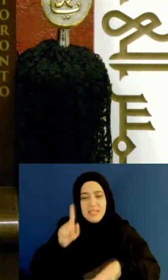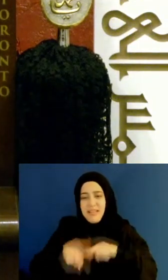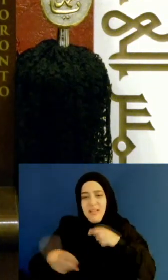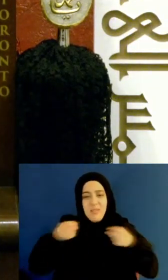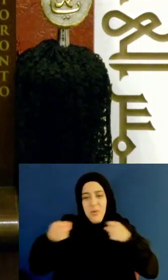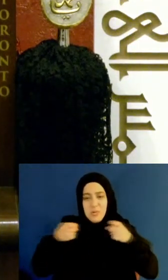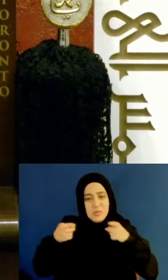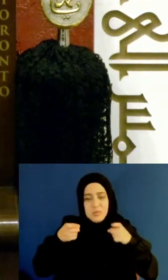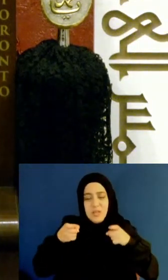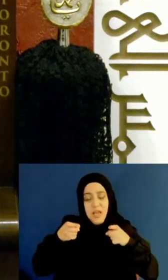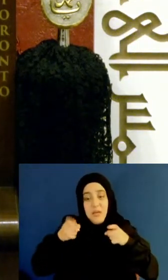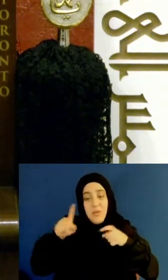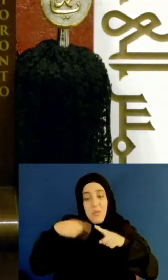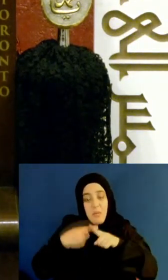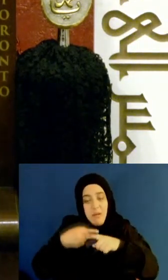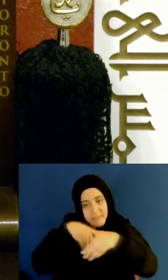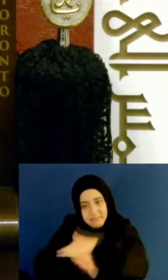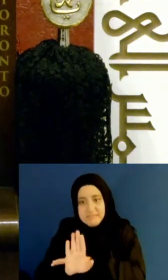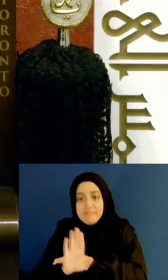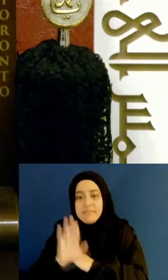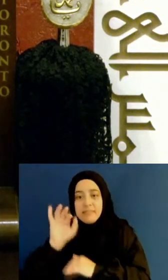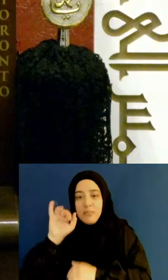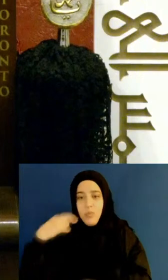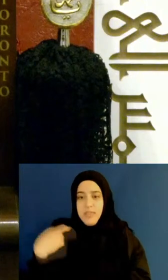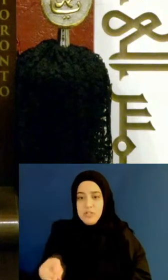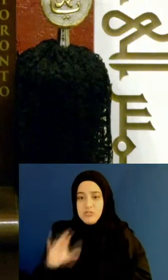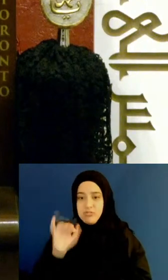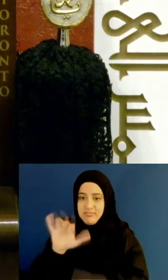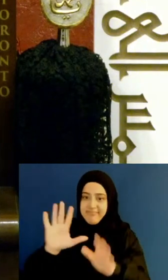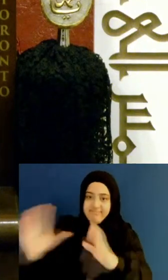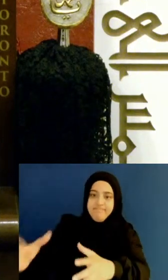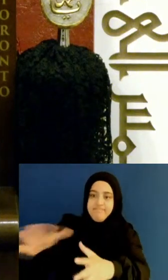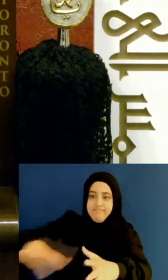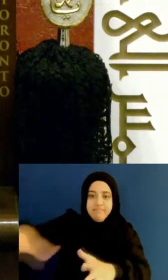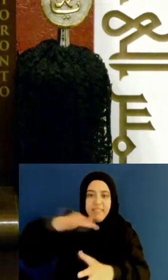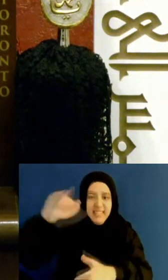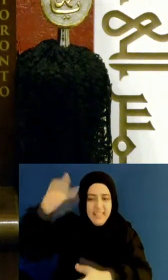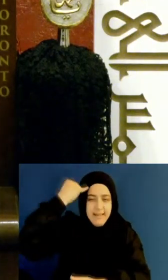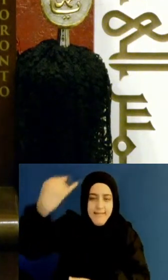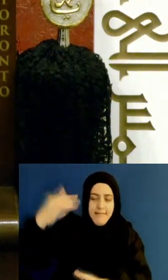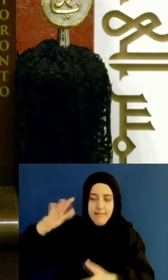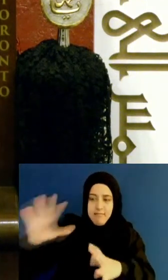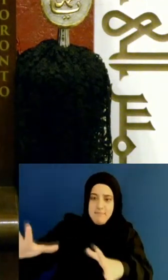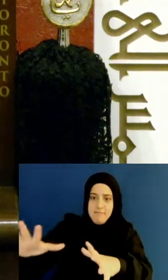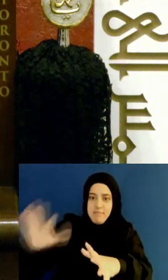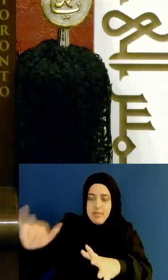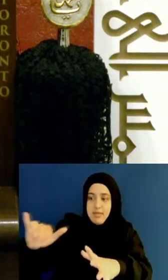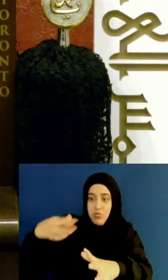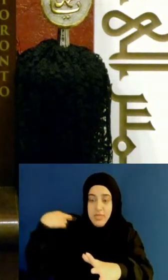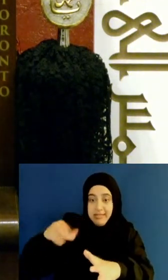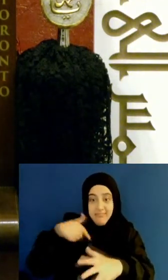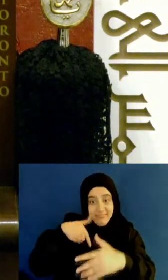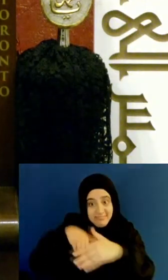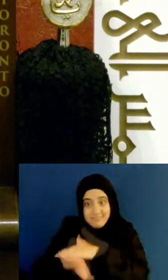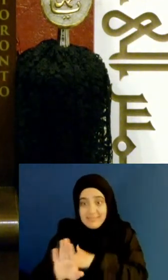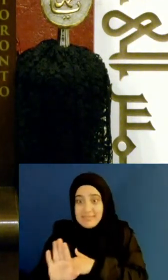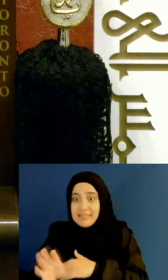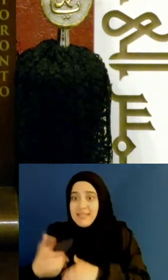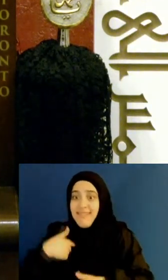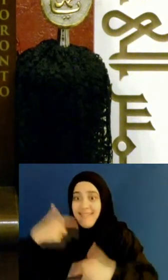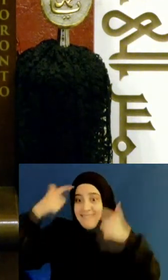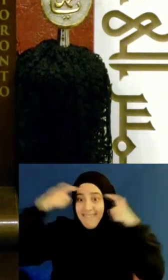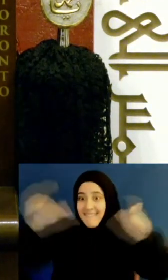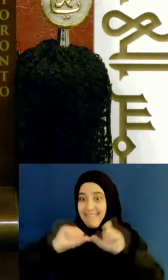religion. So to wear the garbs of a religious person, to act as a religious person, to be in